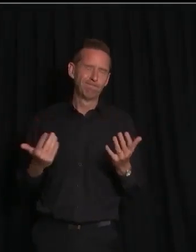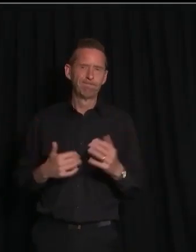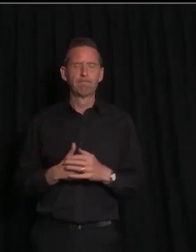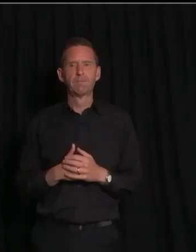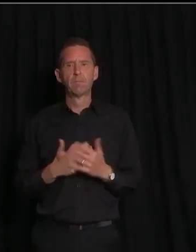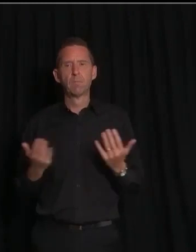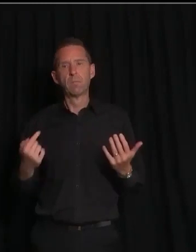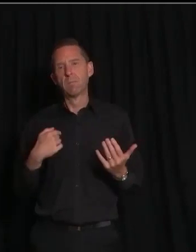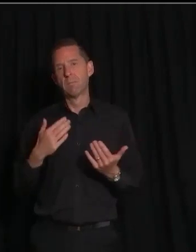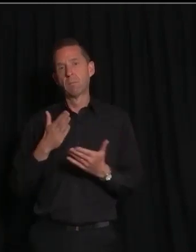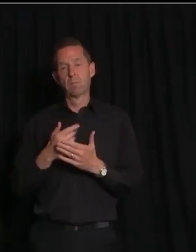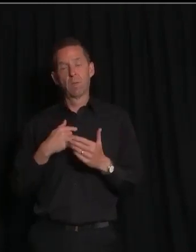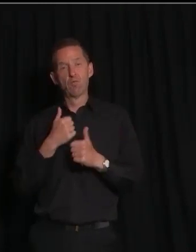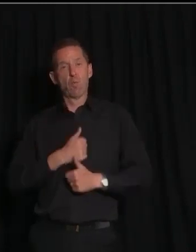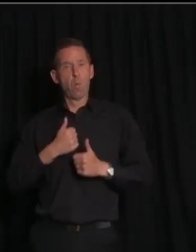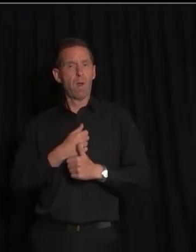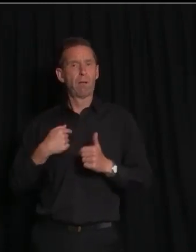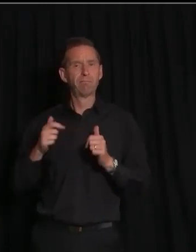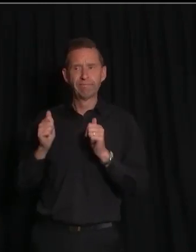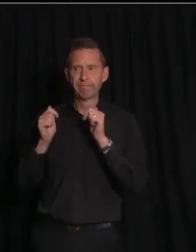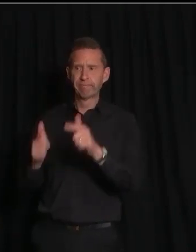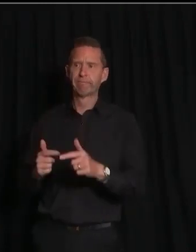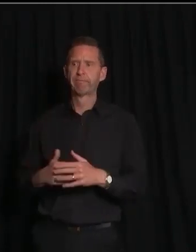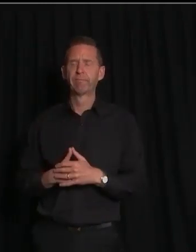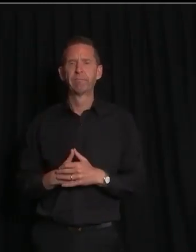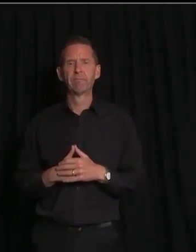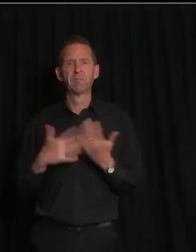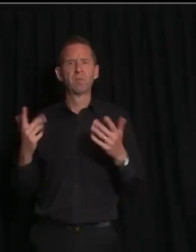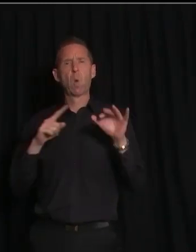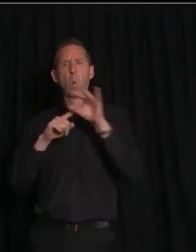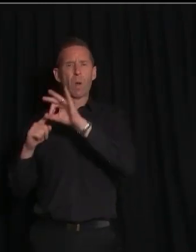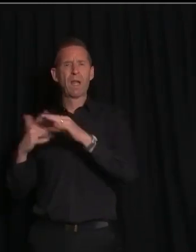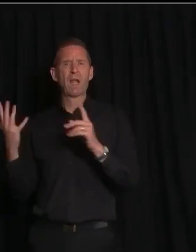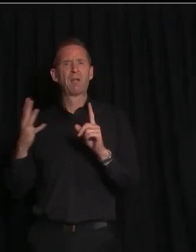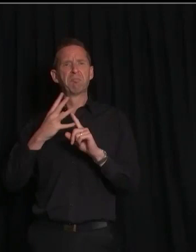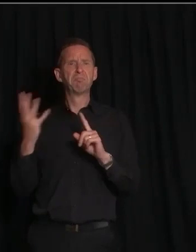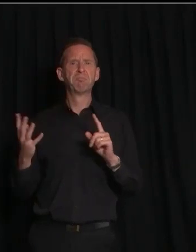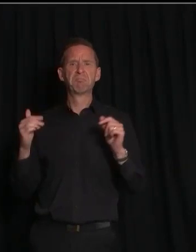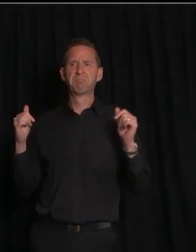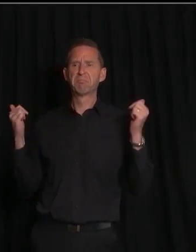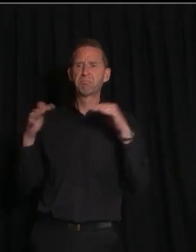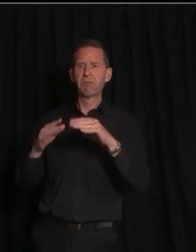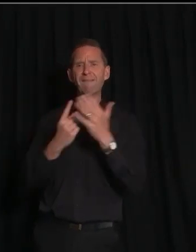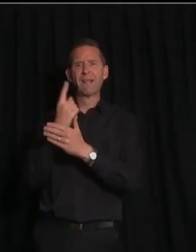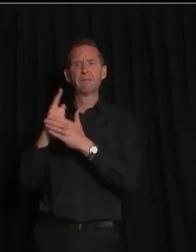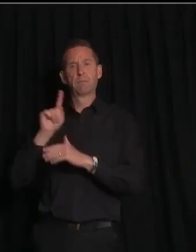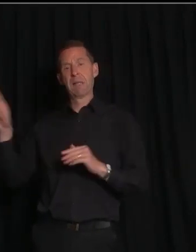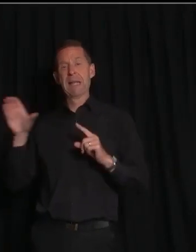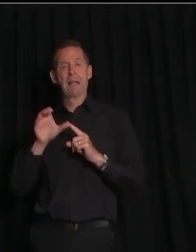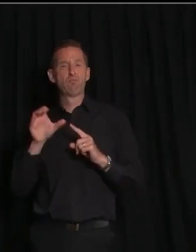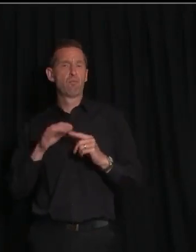I really enjoy going to any kind of queer or LGBTQIA plus event in Canberra, where I come